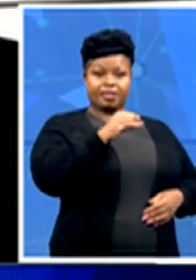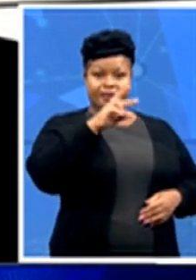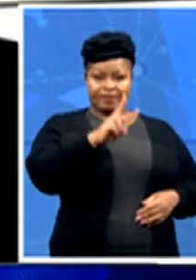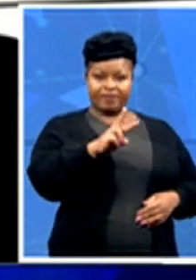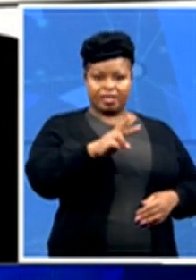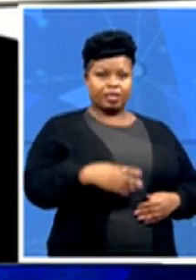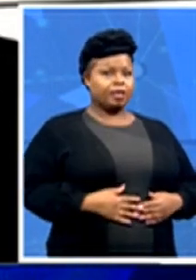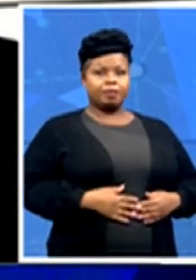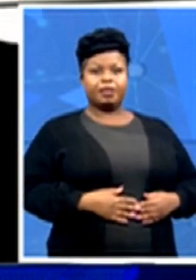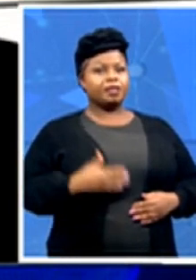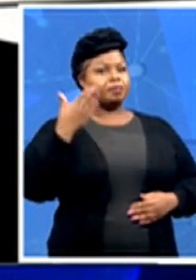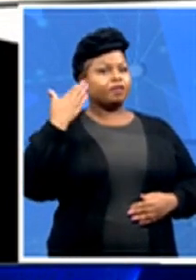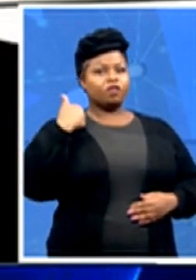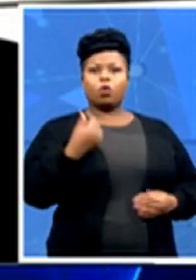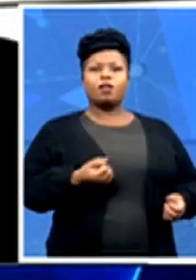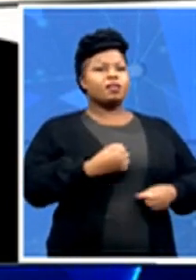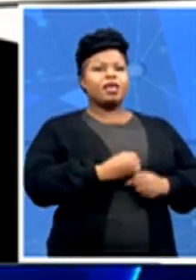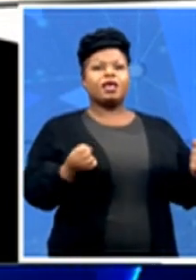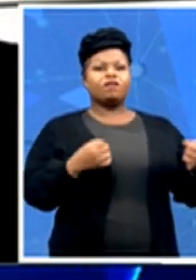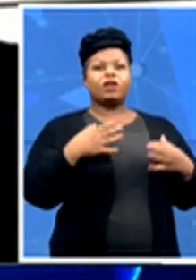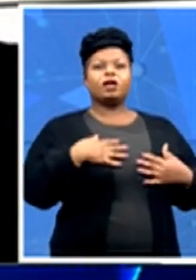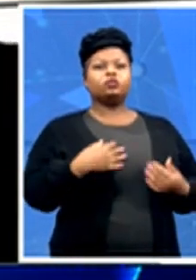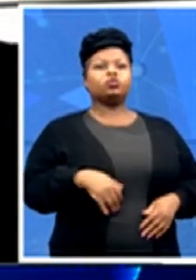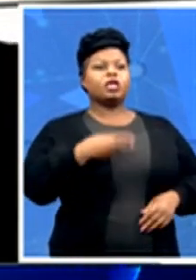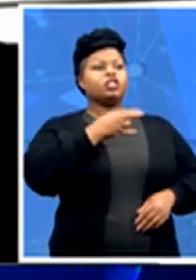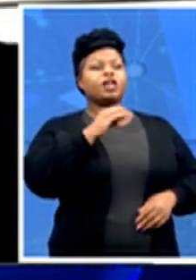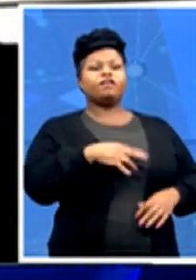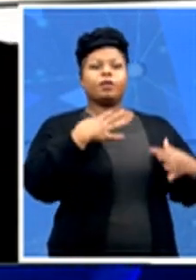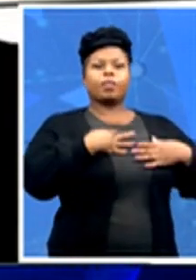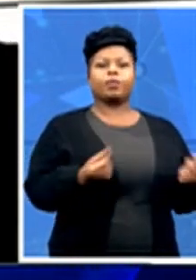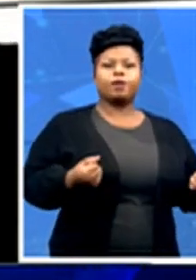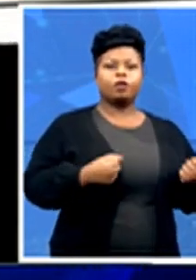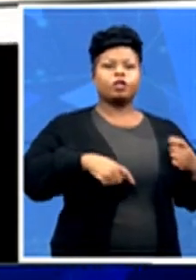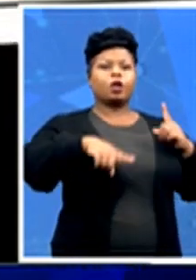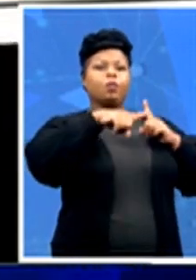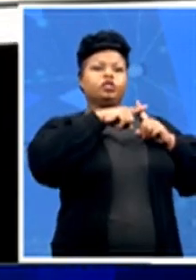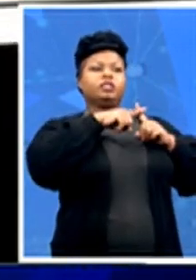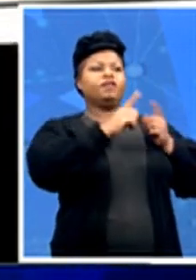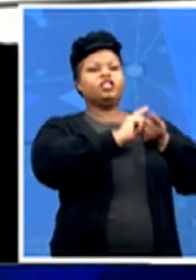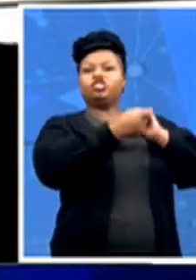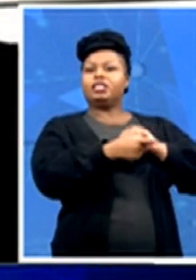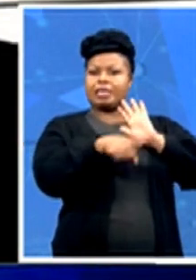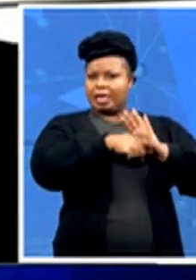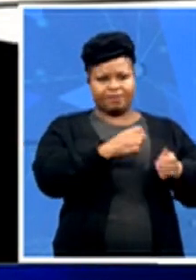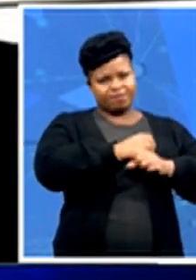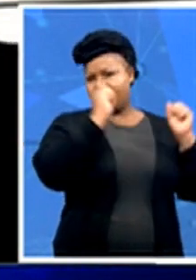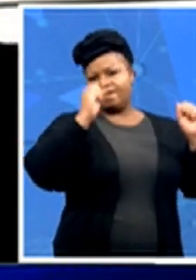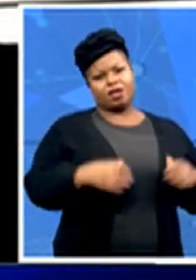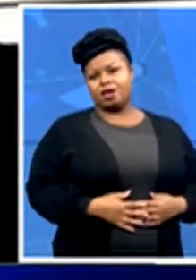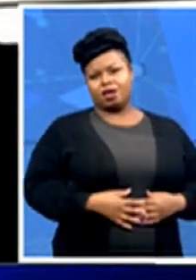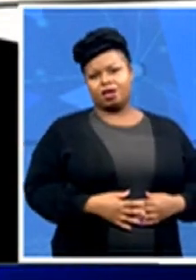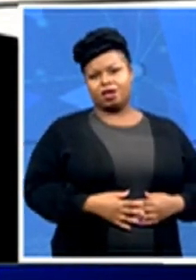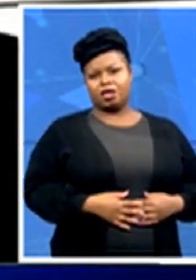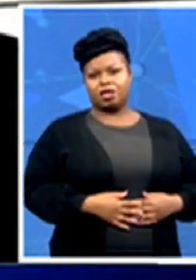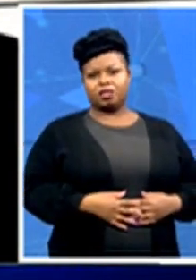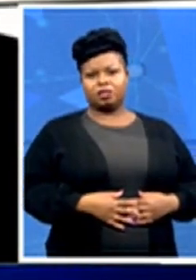virus. No one. It has never been done that a person can naturally clear this virus. So we've